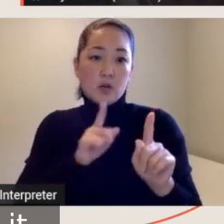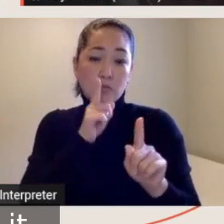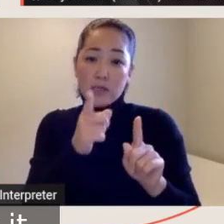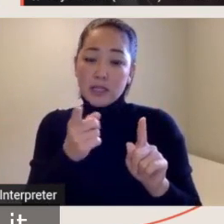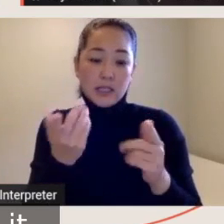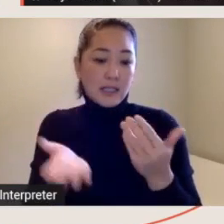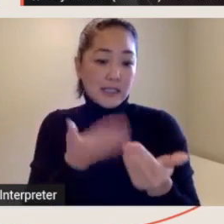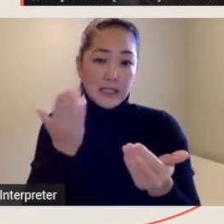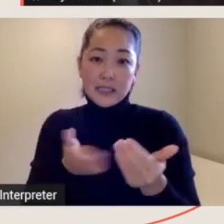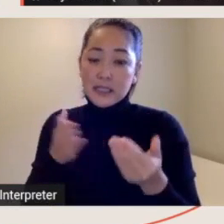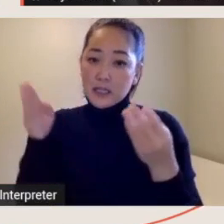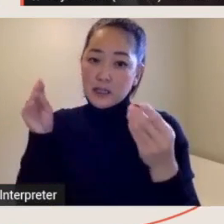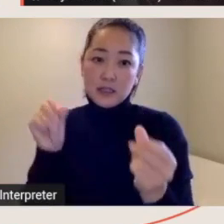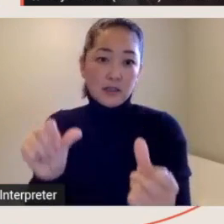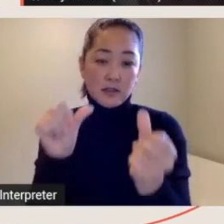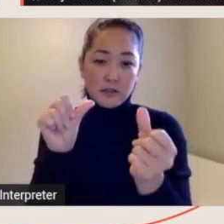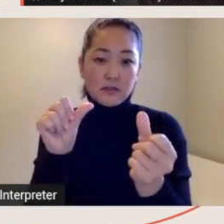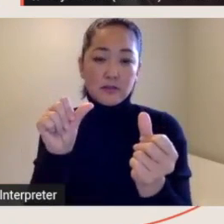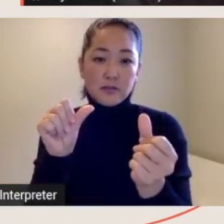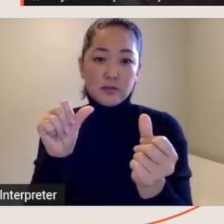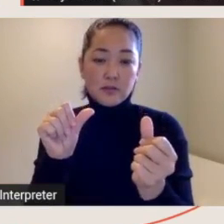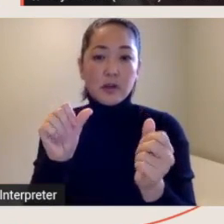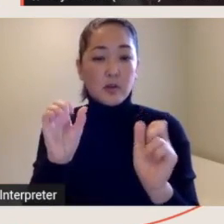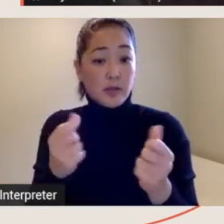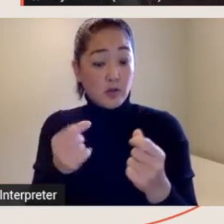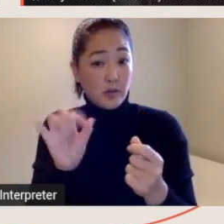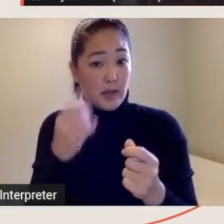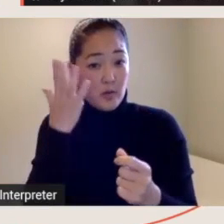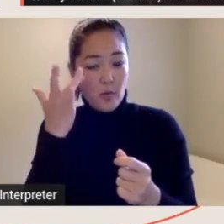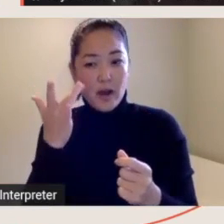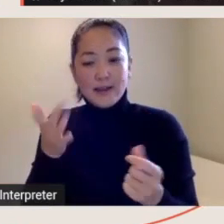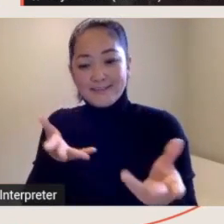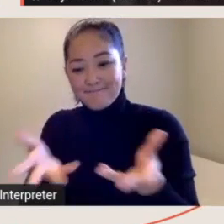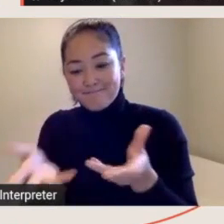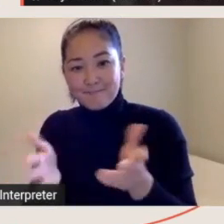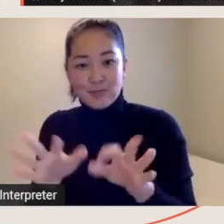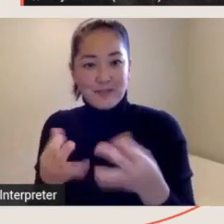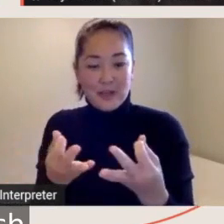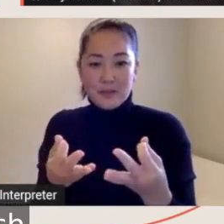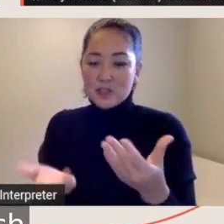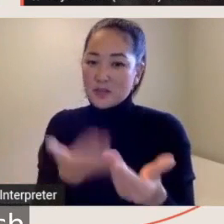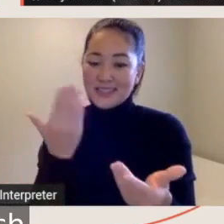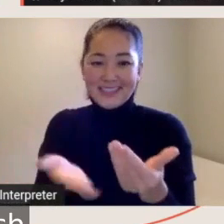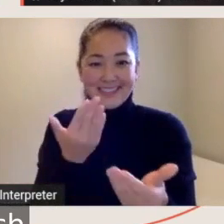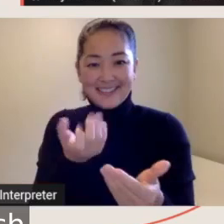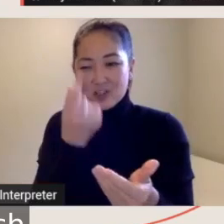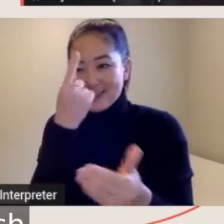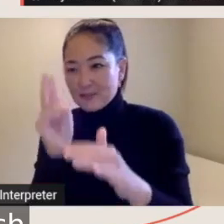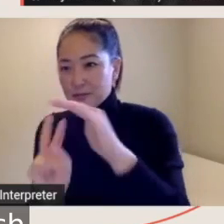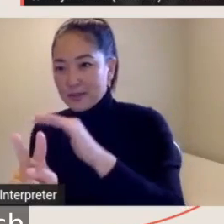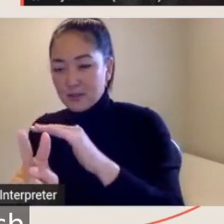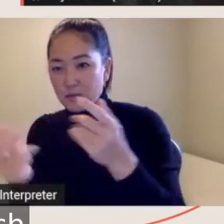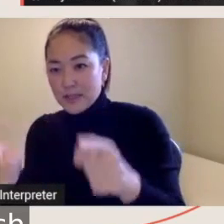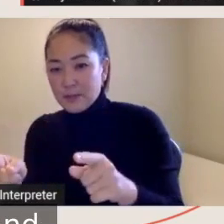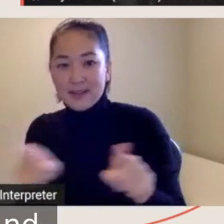quite fluid, and we could reach that because we spent a lot of time with them, and so it was easy for us to predict or to understand, as much as it